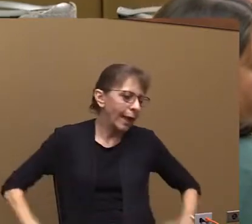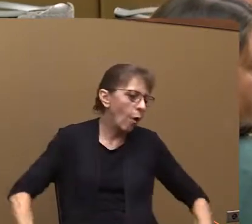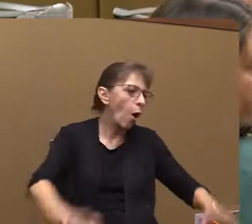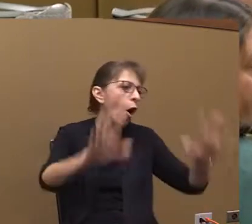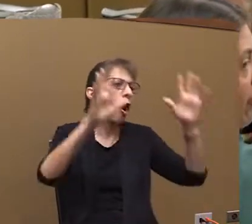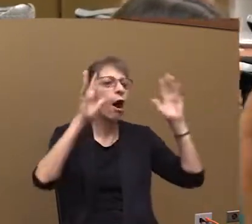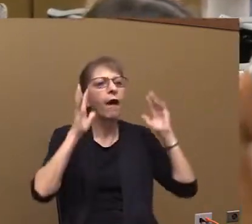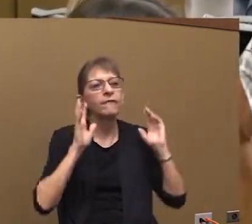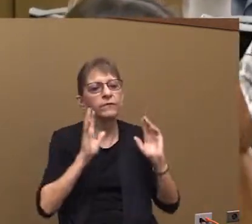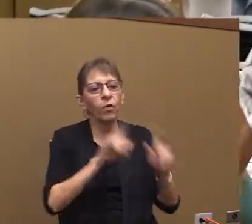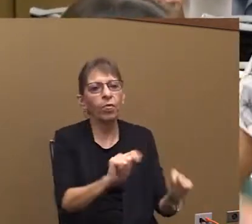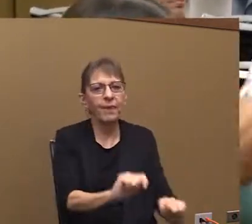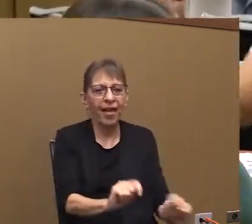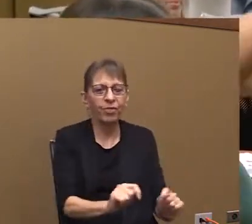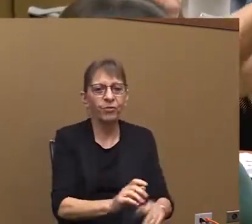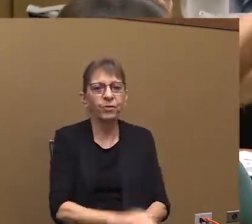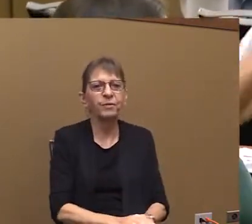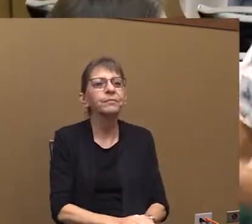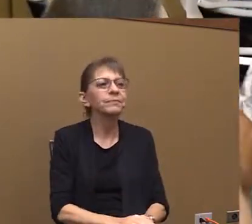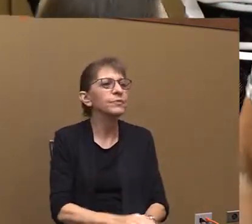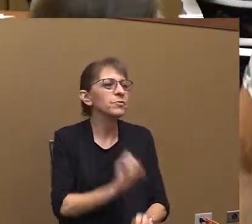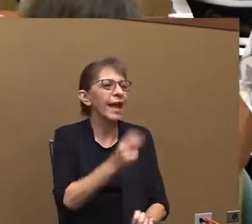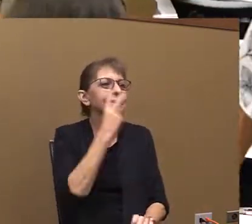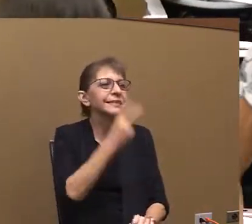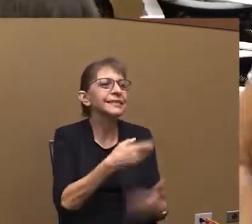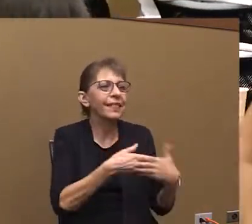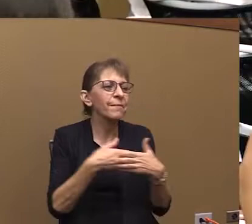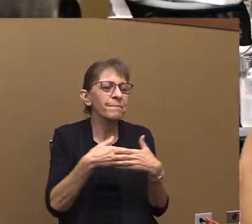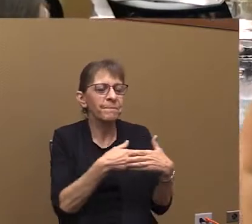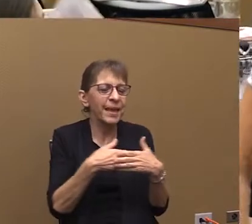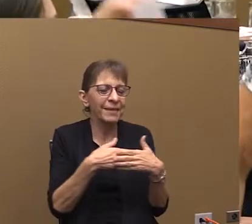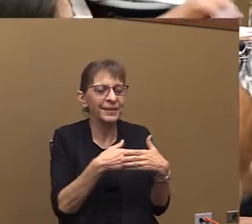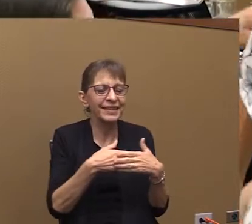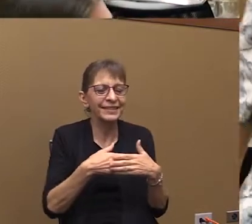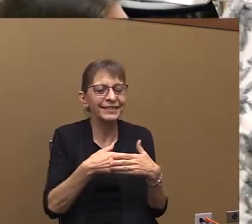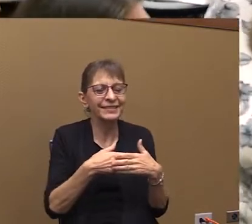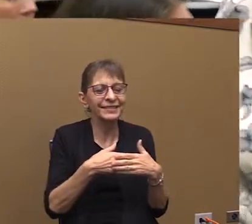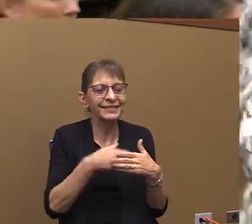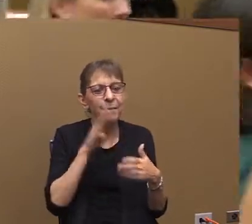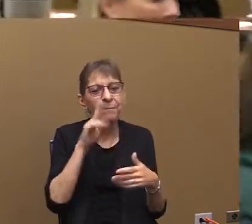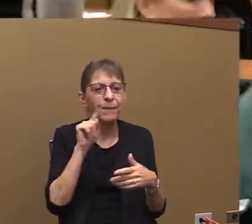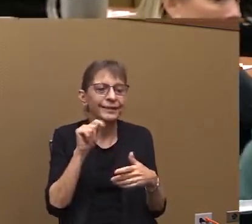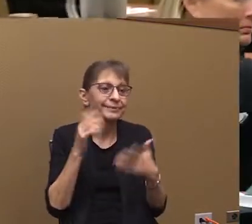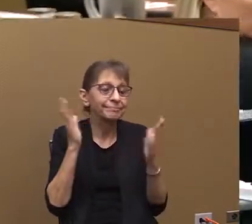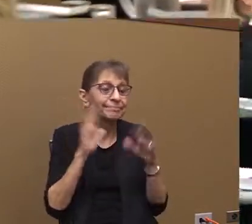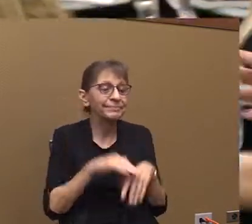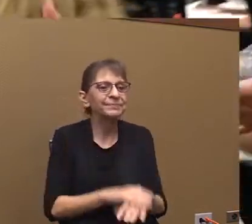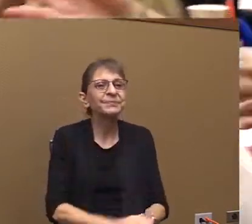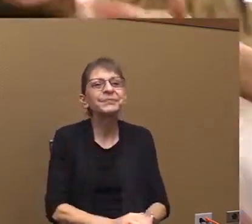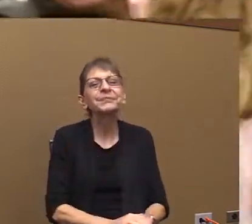baby's bottom is kind of exposed in a little peekaboo way.